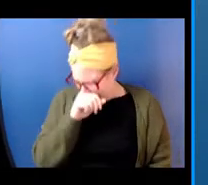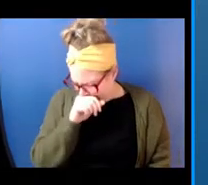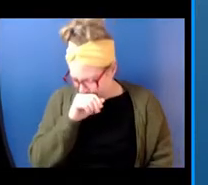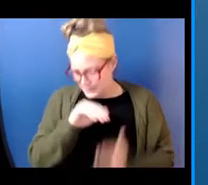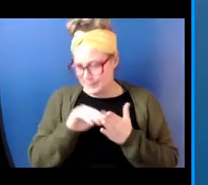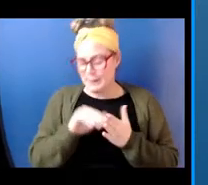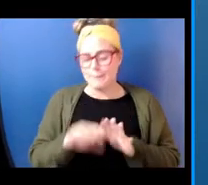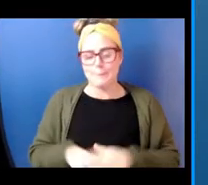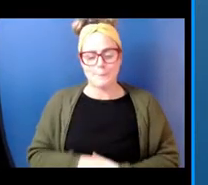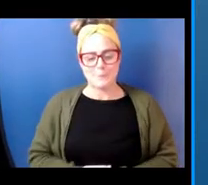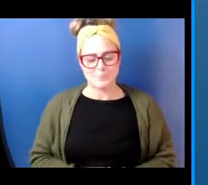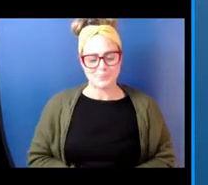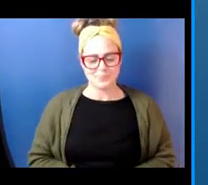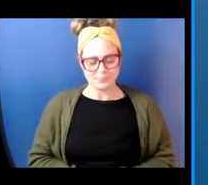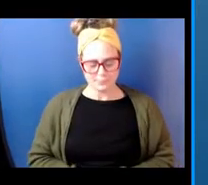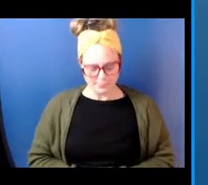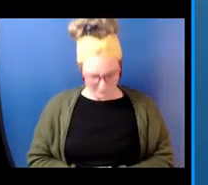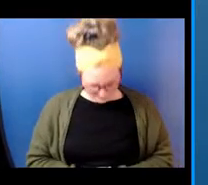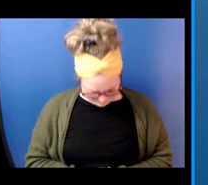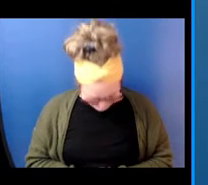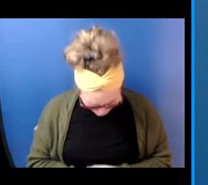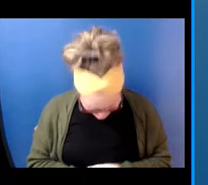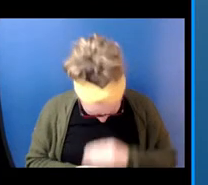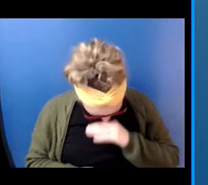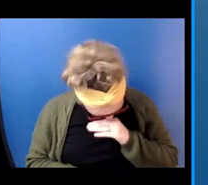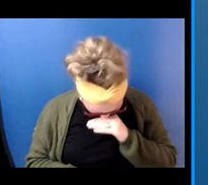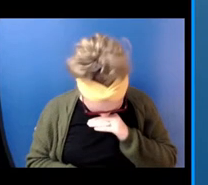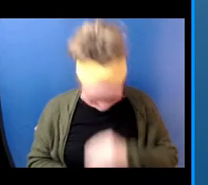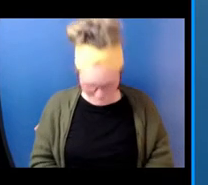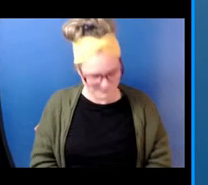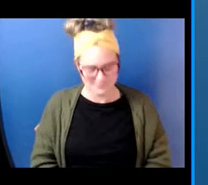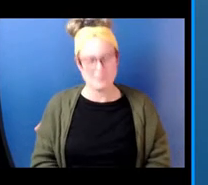we have a regulation 4.29